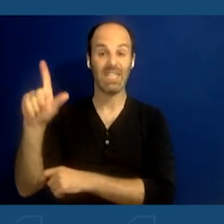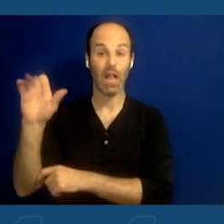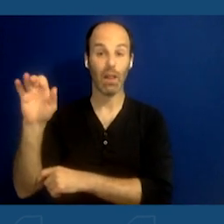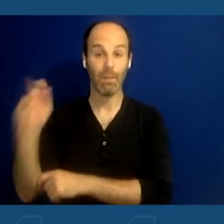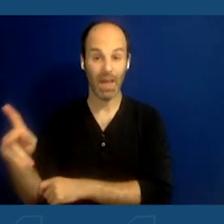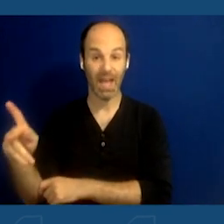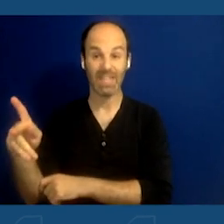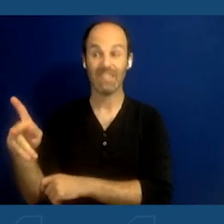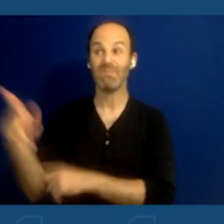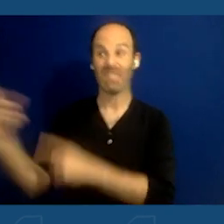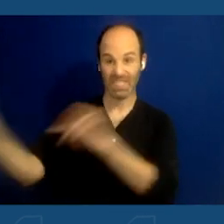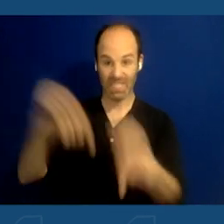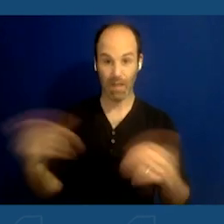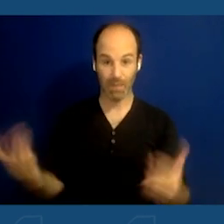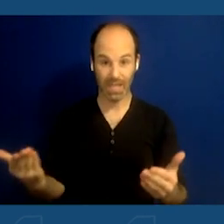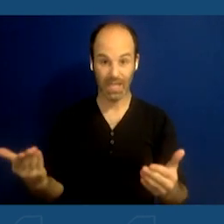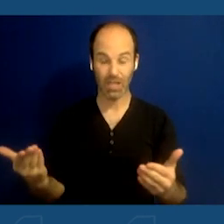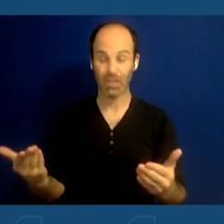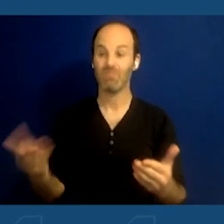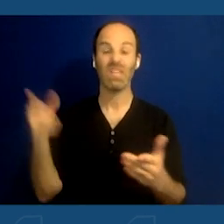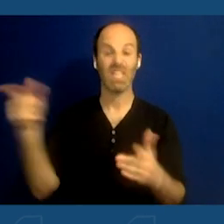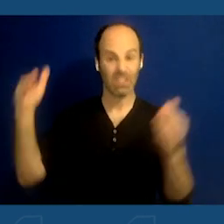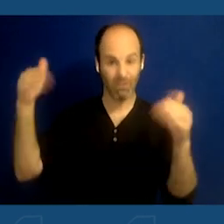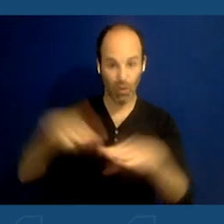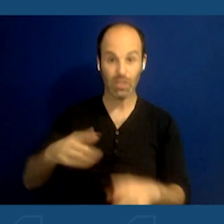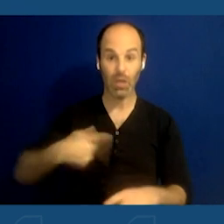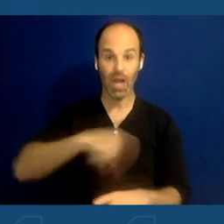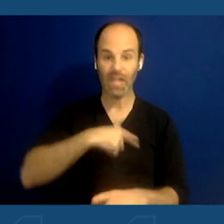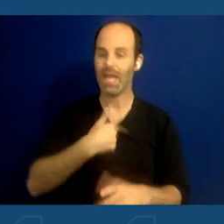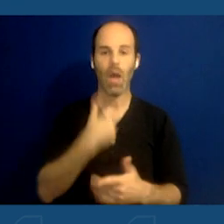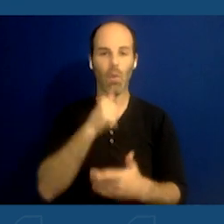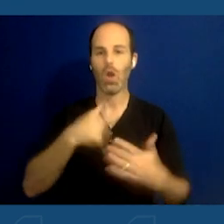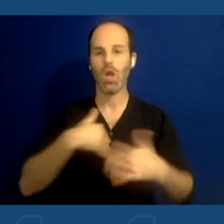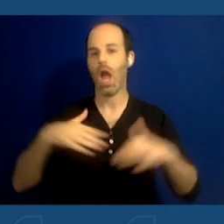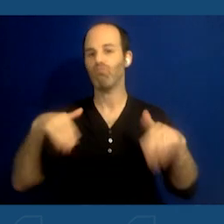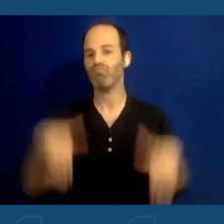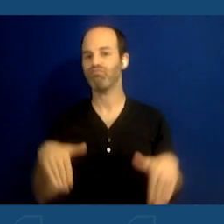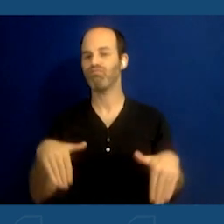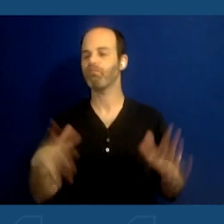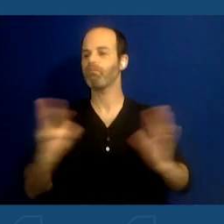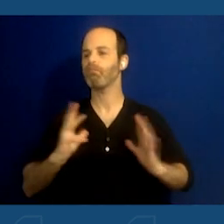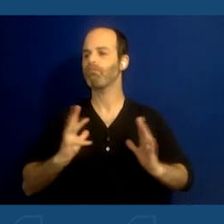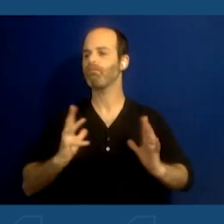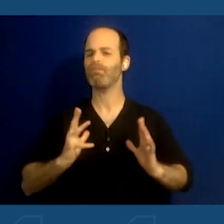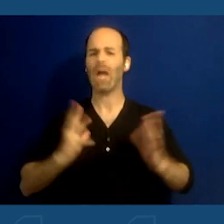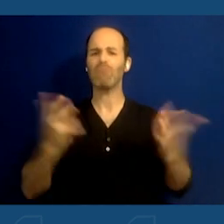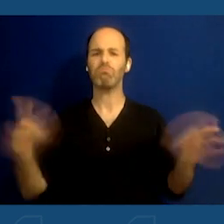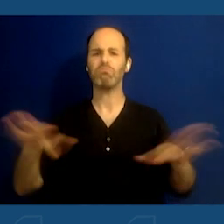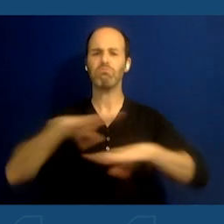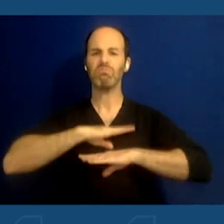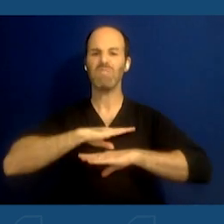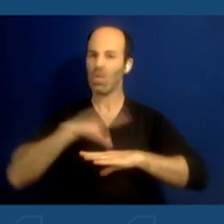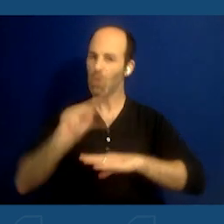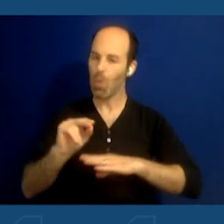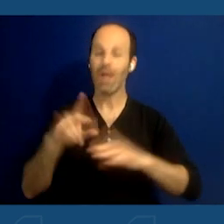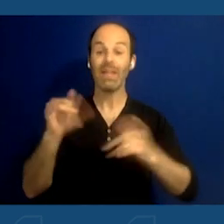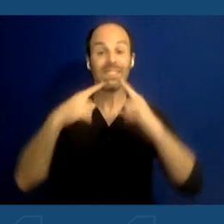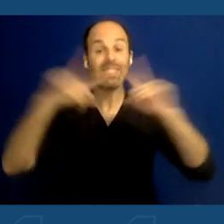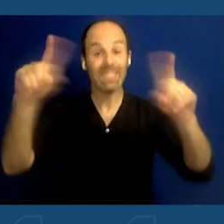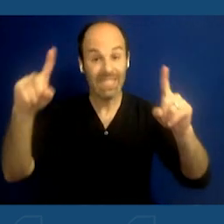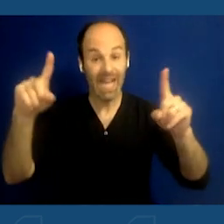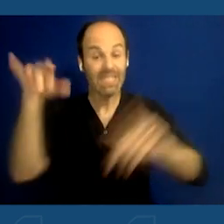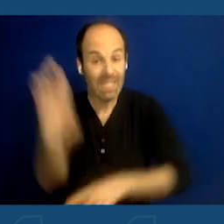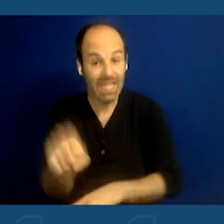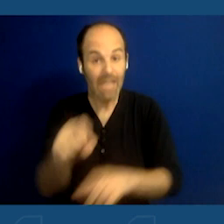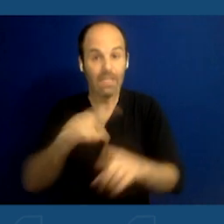we're not resting on our laurels. This is success. This is success. It's success today. But we are not stopping until we remove